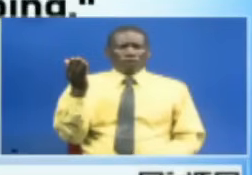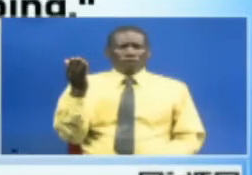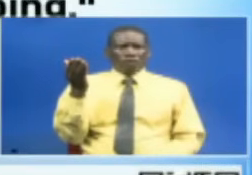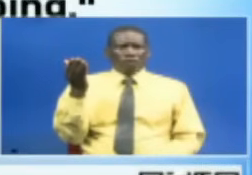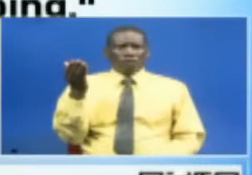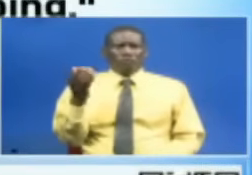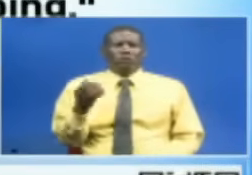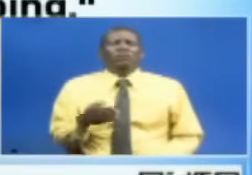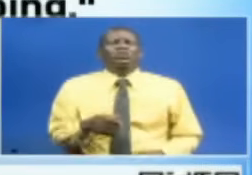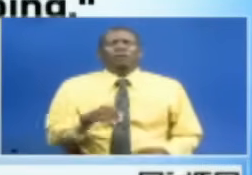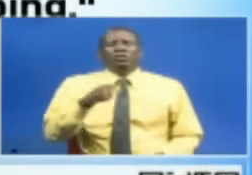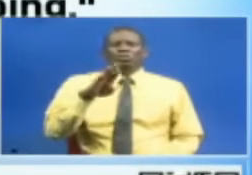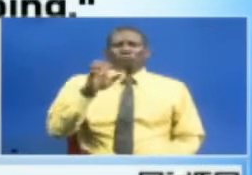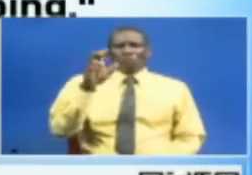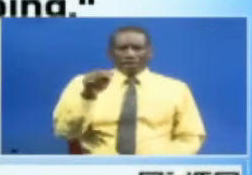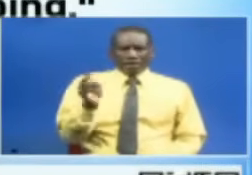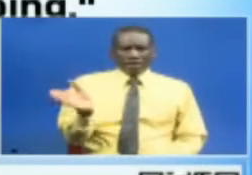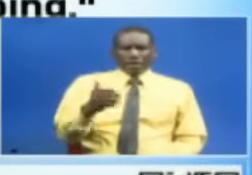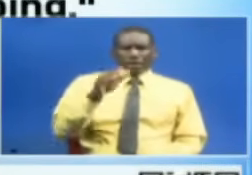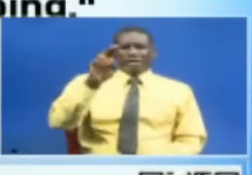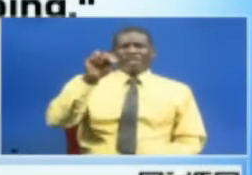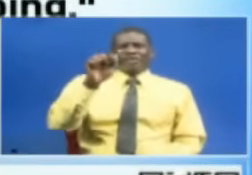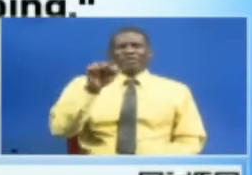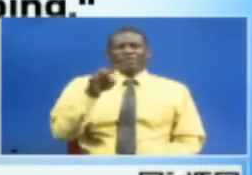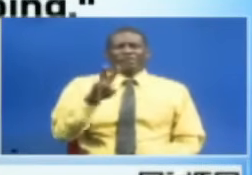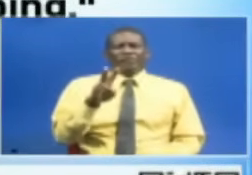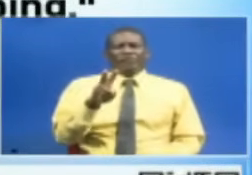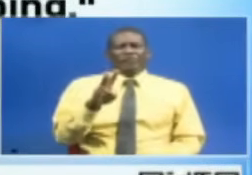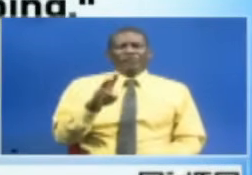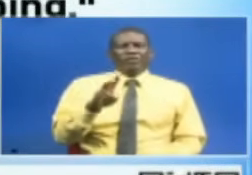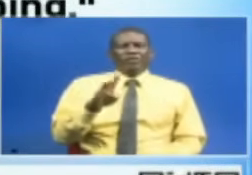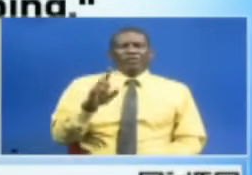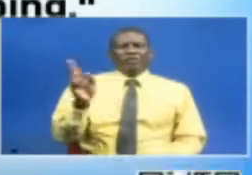Brian Mushiri, NTV, Nairobi.